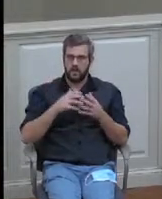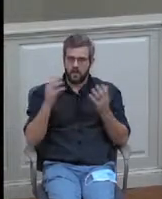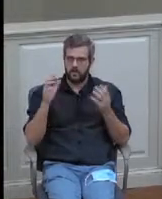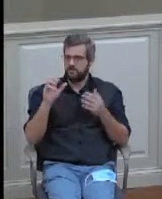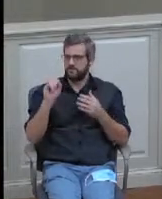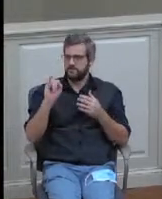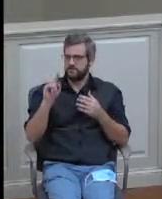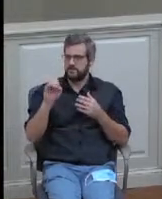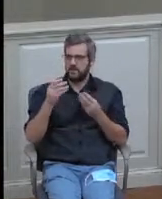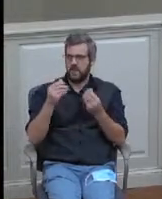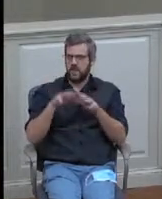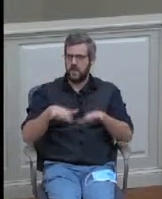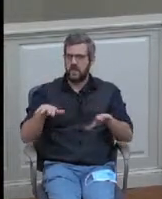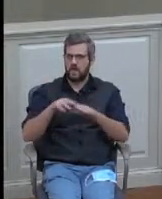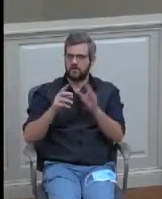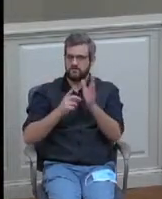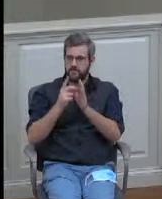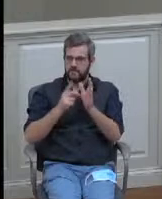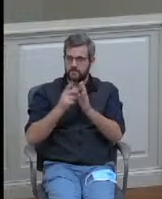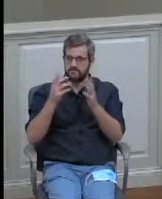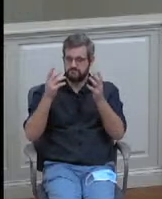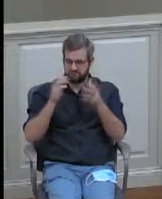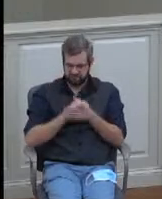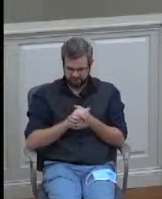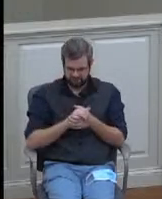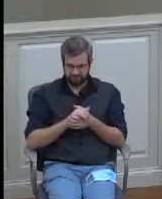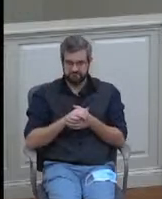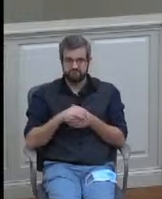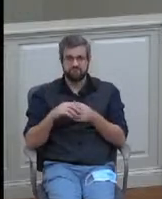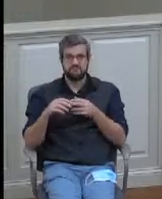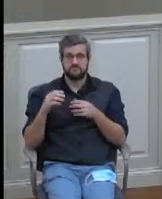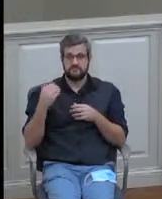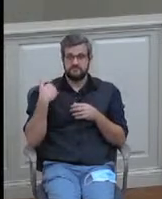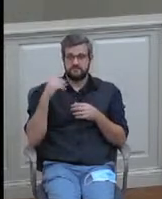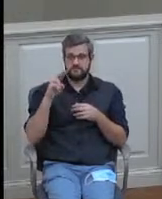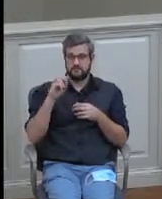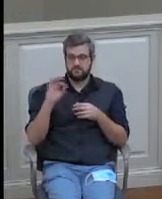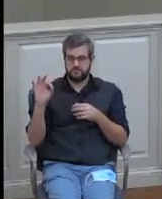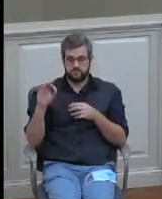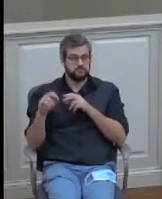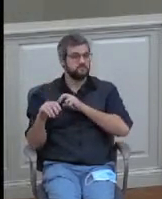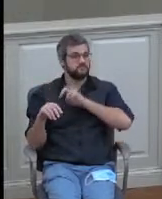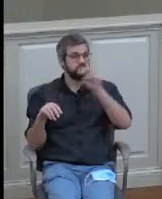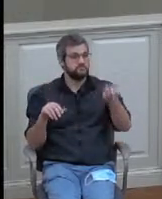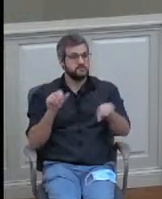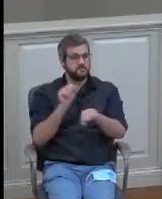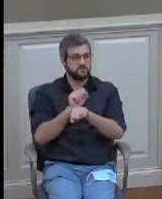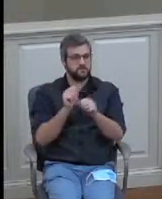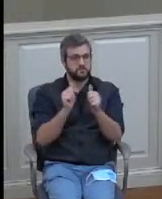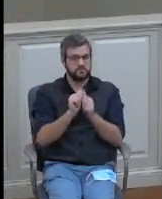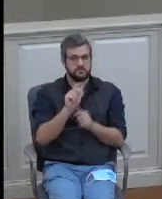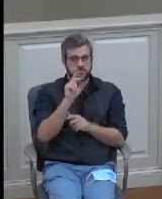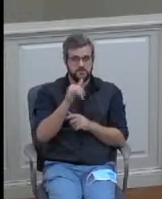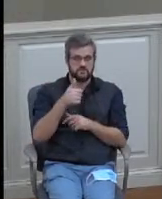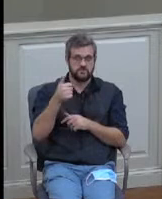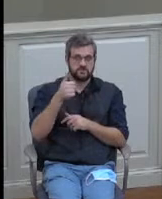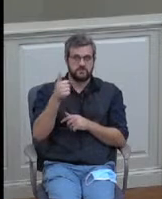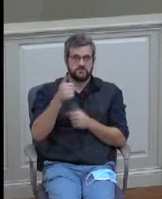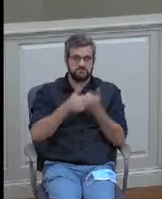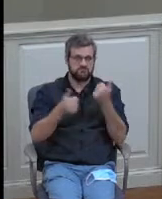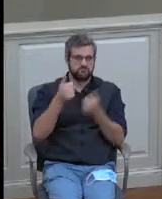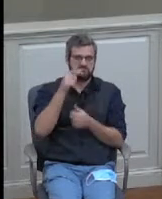development experience there. Then went in '09, began work with the Kentucky Transportation Cabinet in